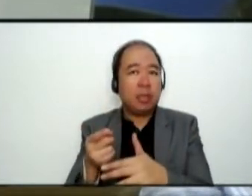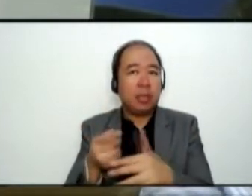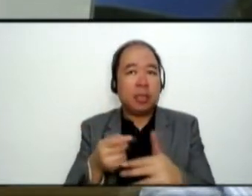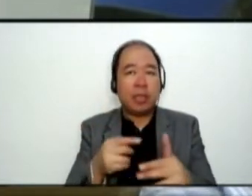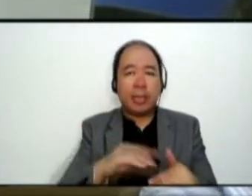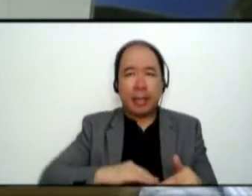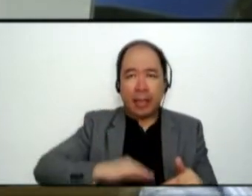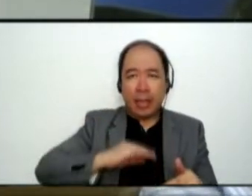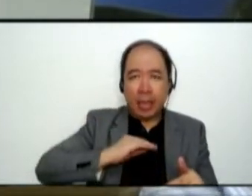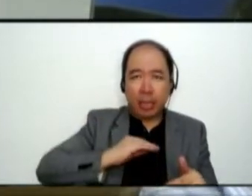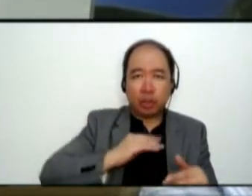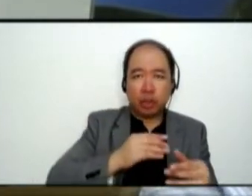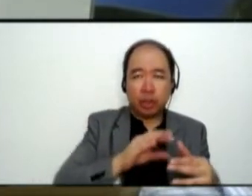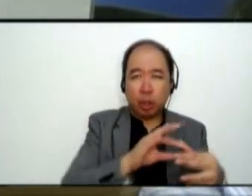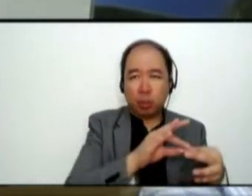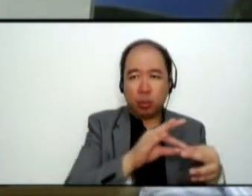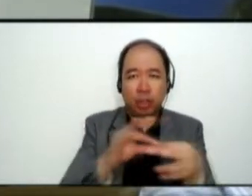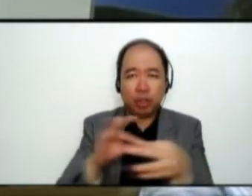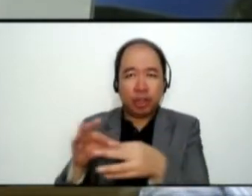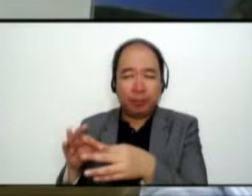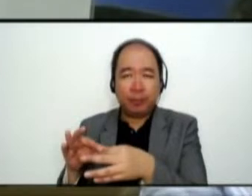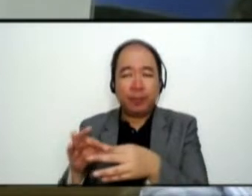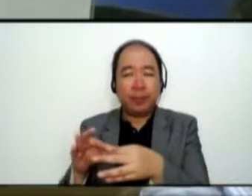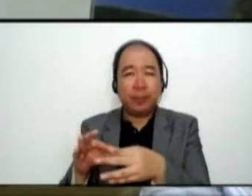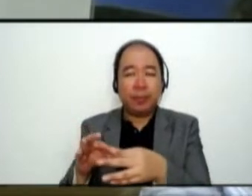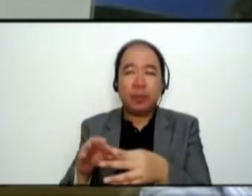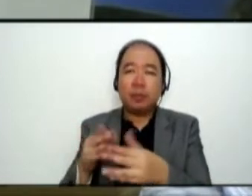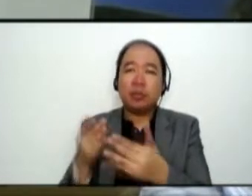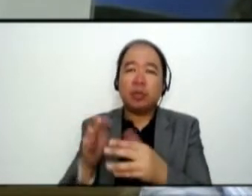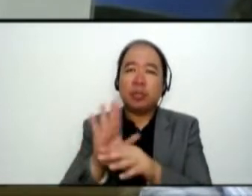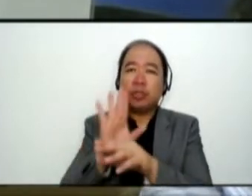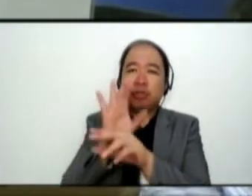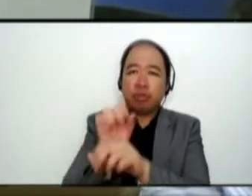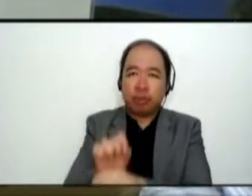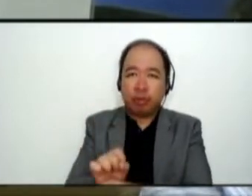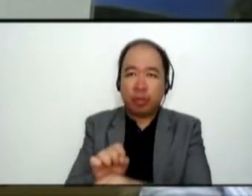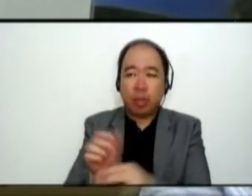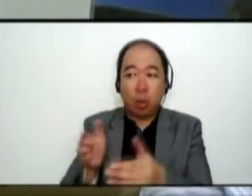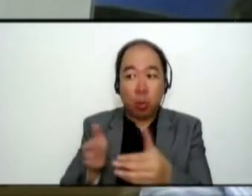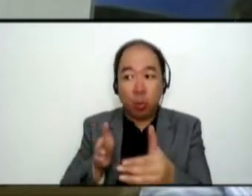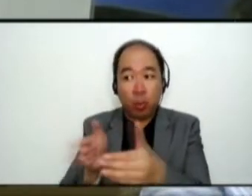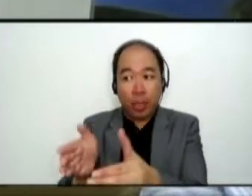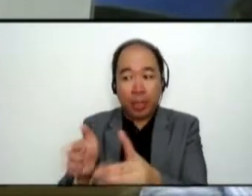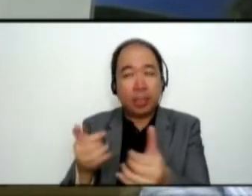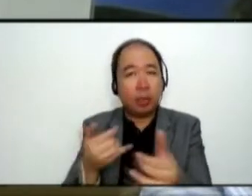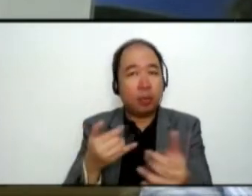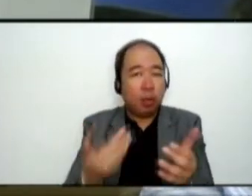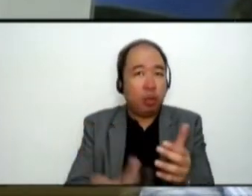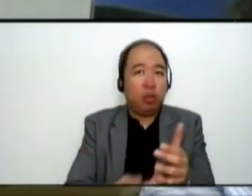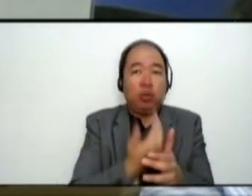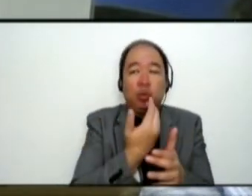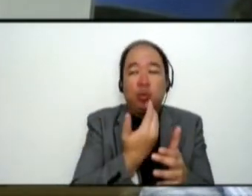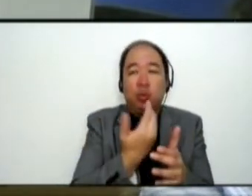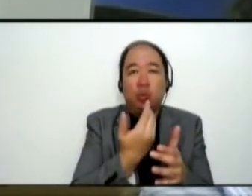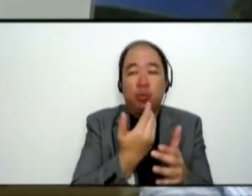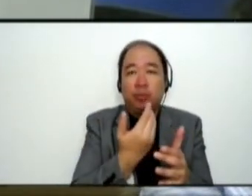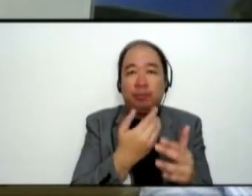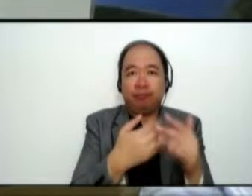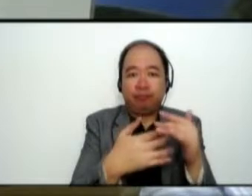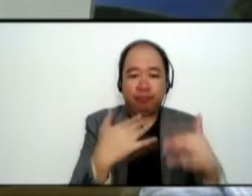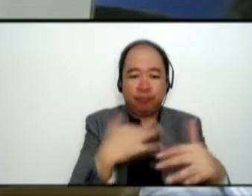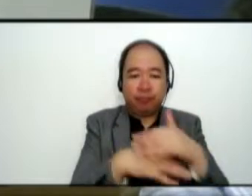relationships from the traditional forms to newer dimensions of family interactions,